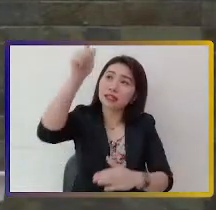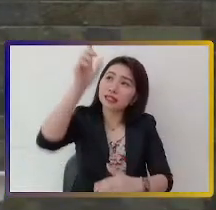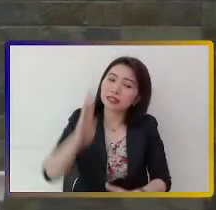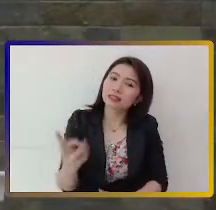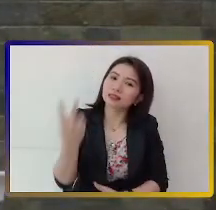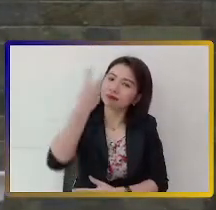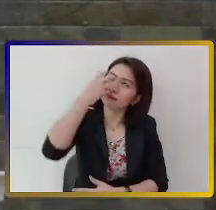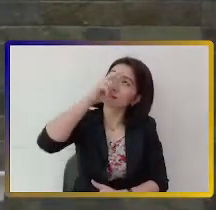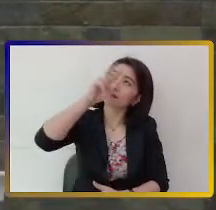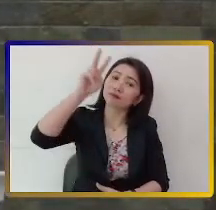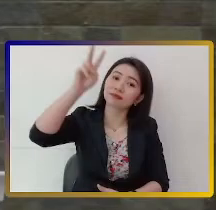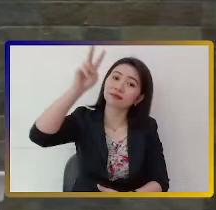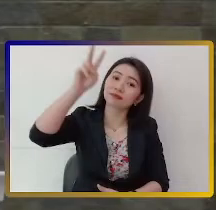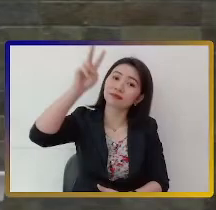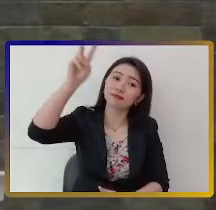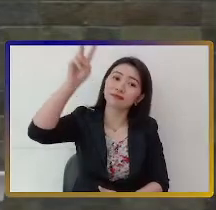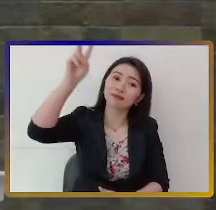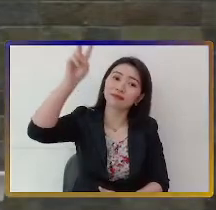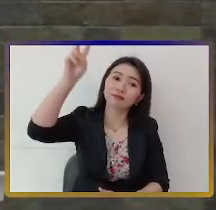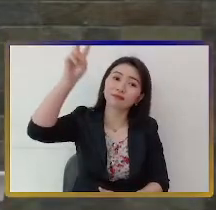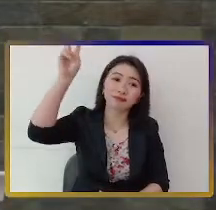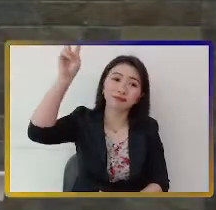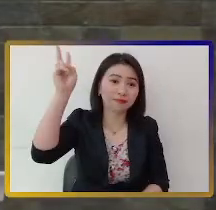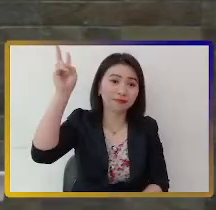are in His